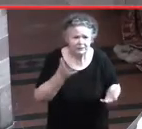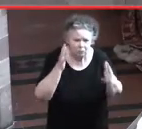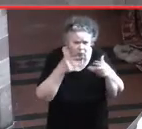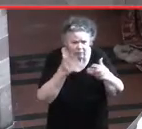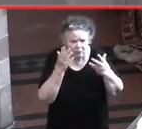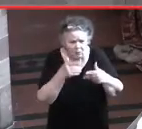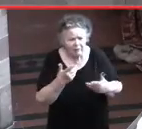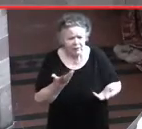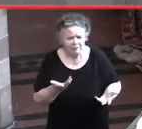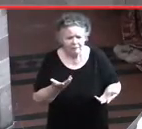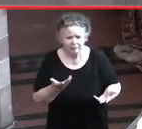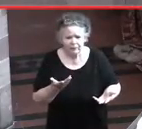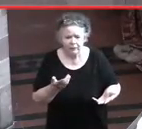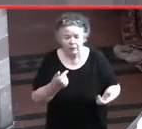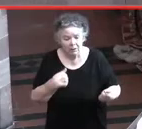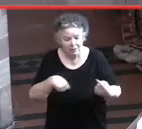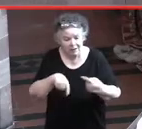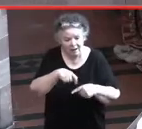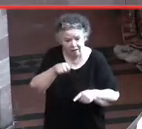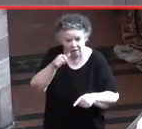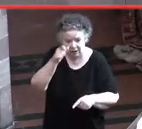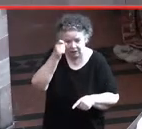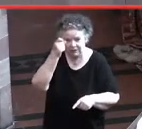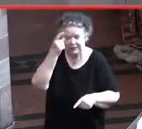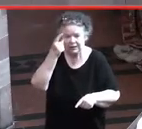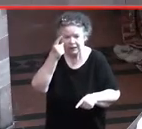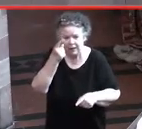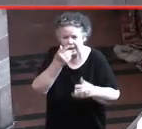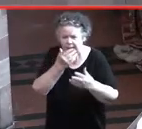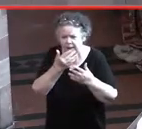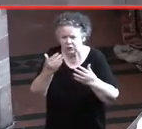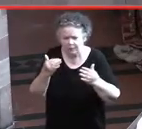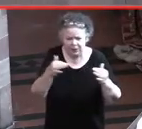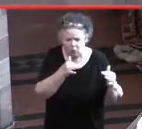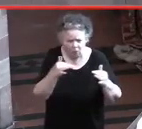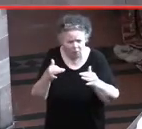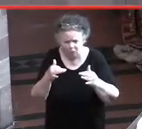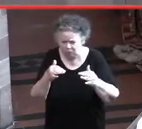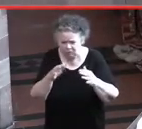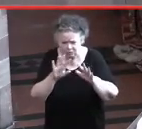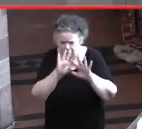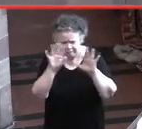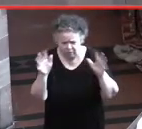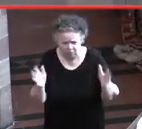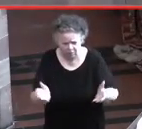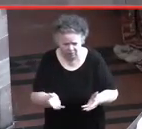in our knowledge of the often forgotten conflicts of this world,